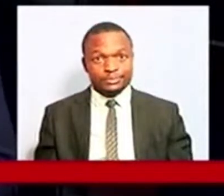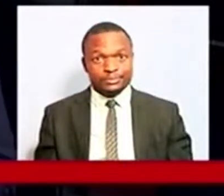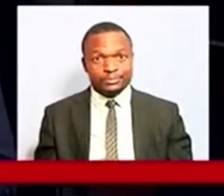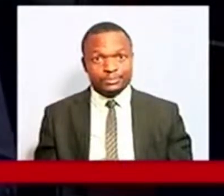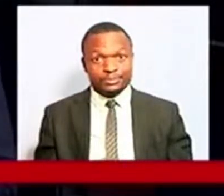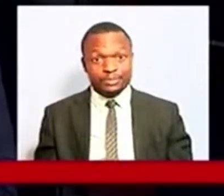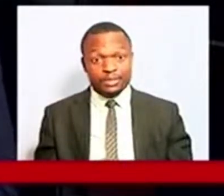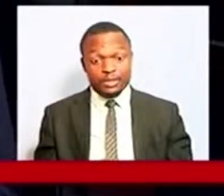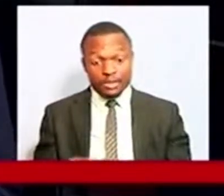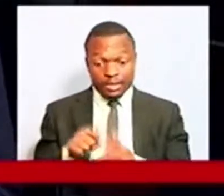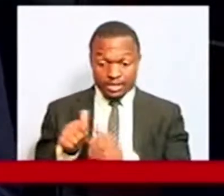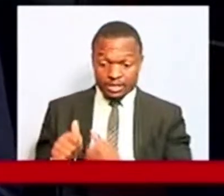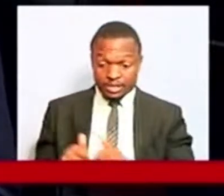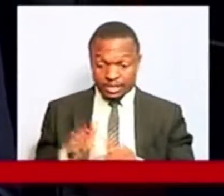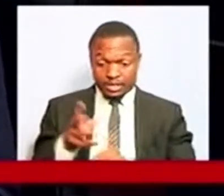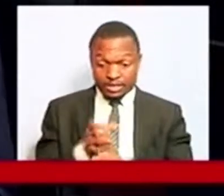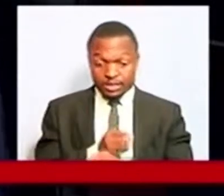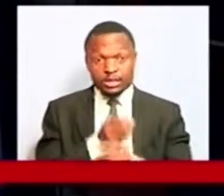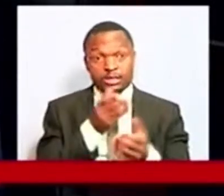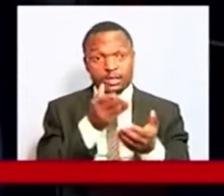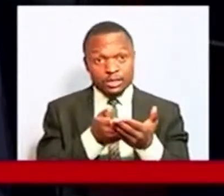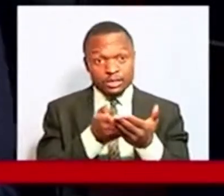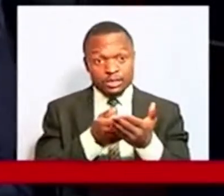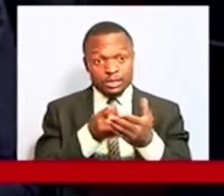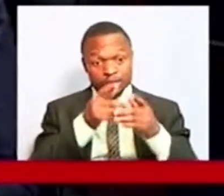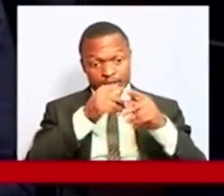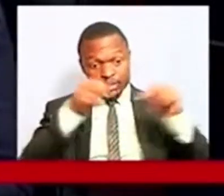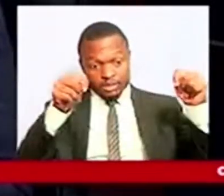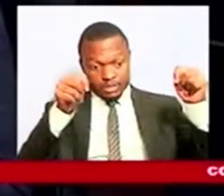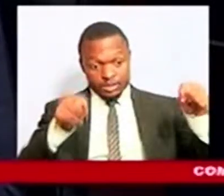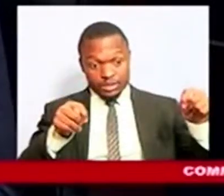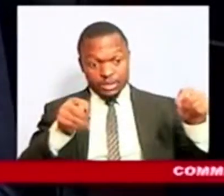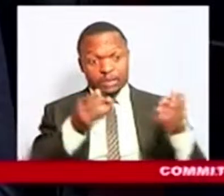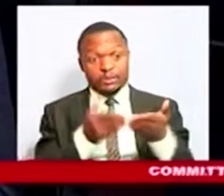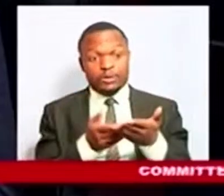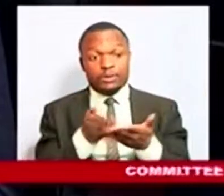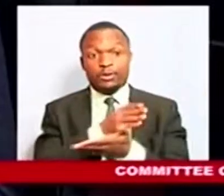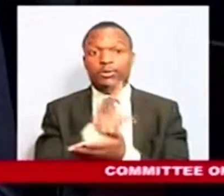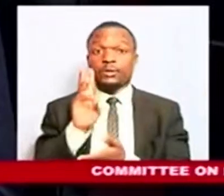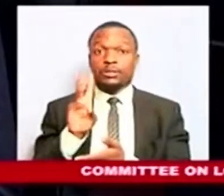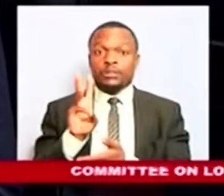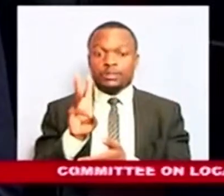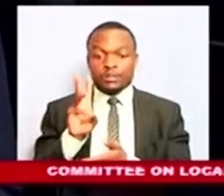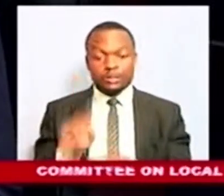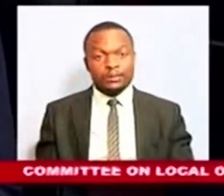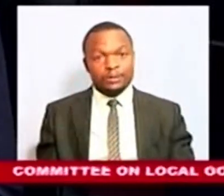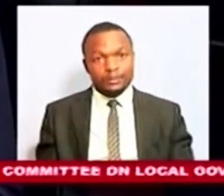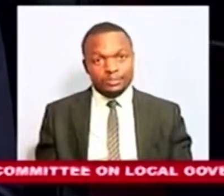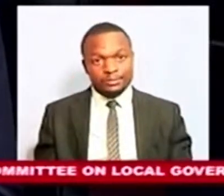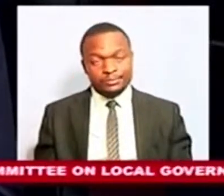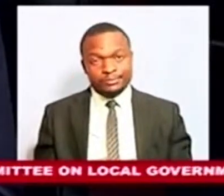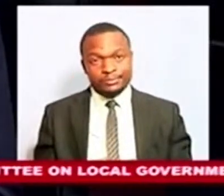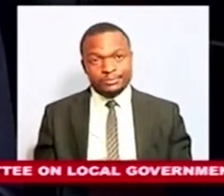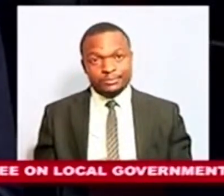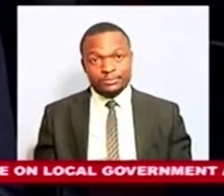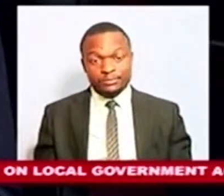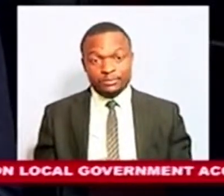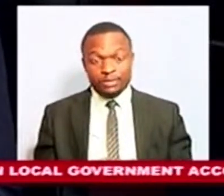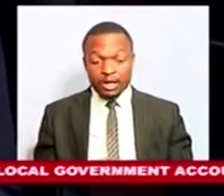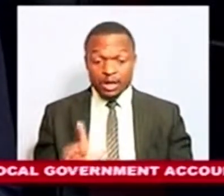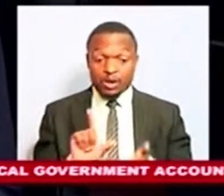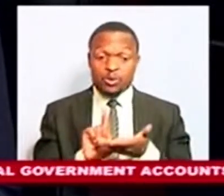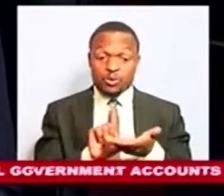the action taken on this diagram on page 6, I take you to soft